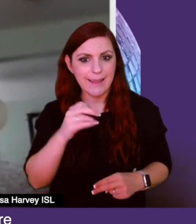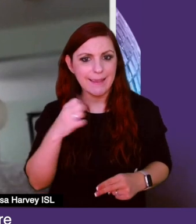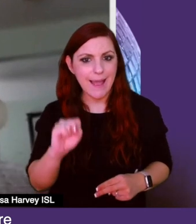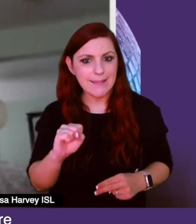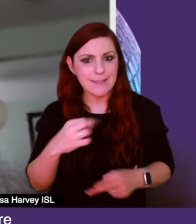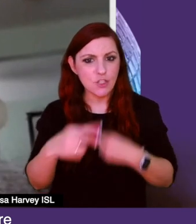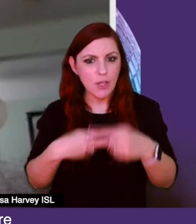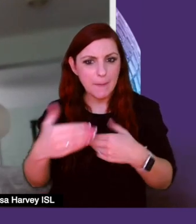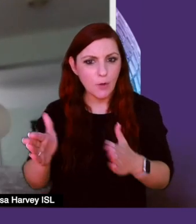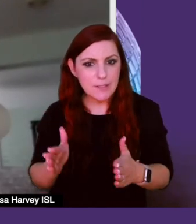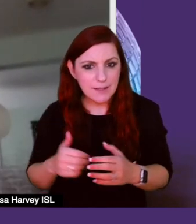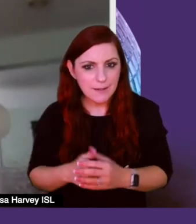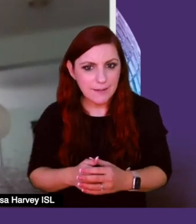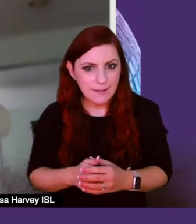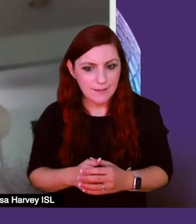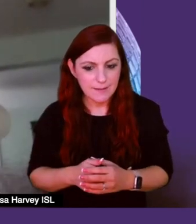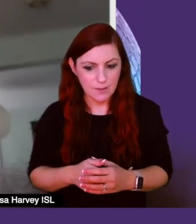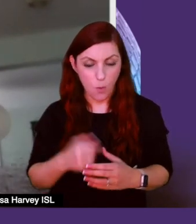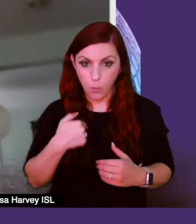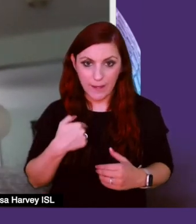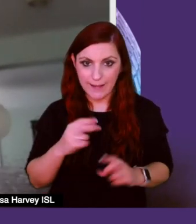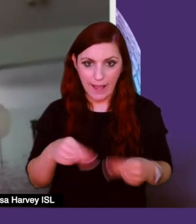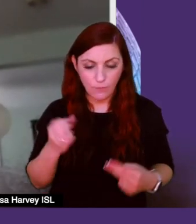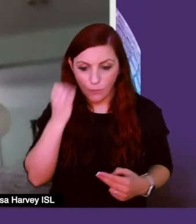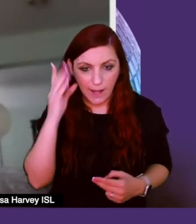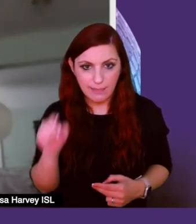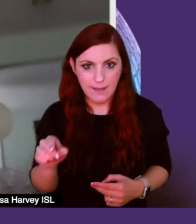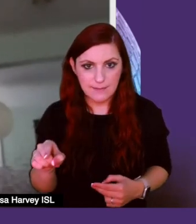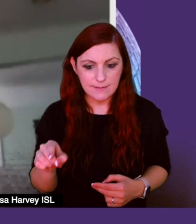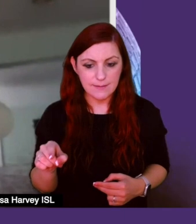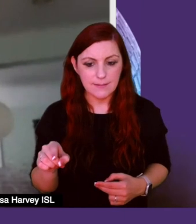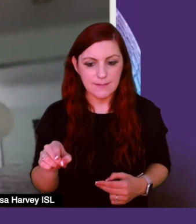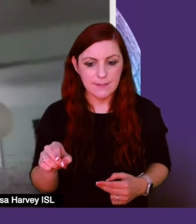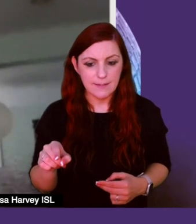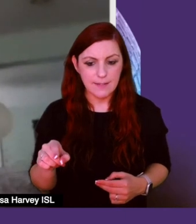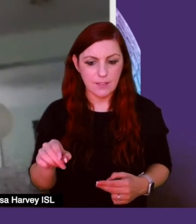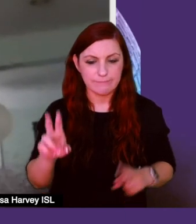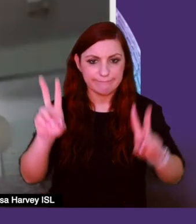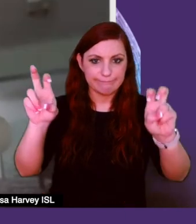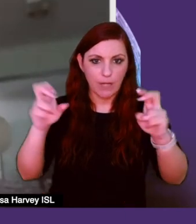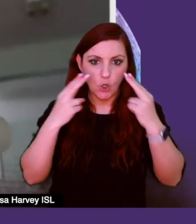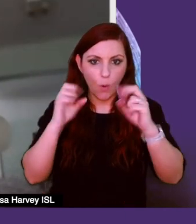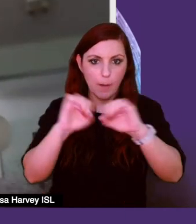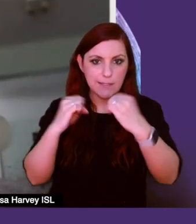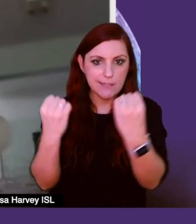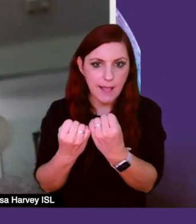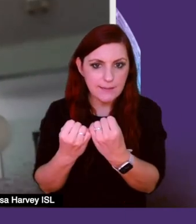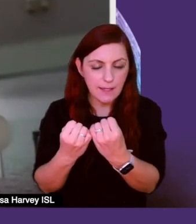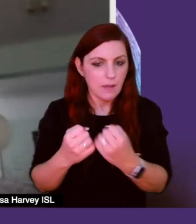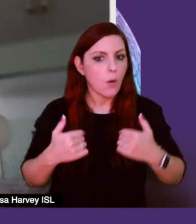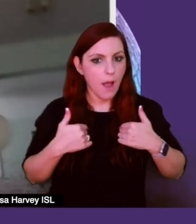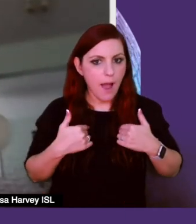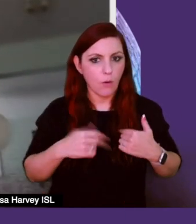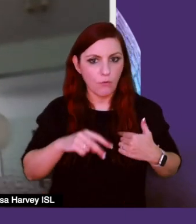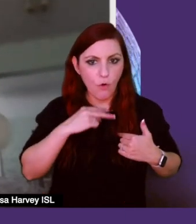the gas chambers. And we mustn't forget it, but nor must society. So our voice has